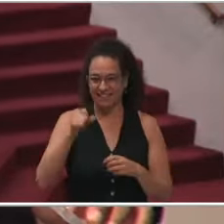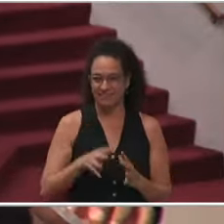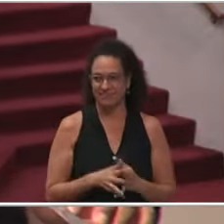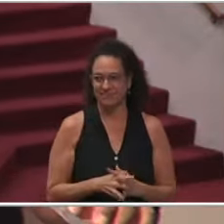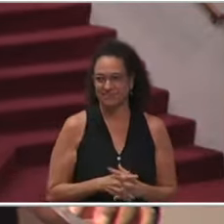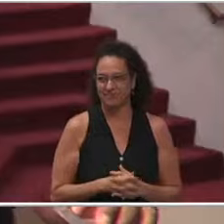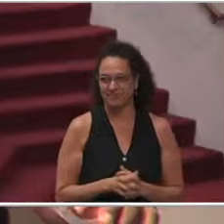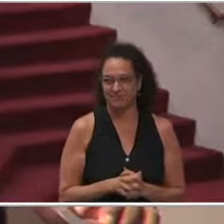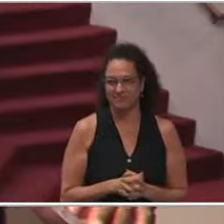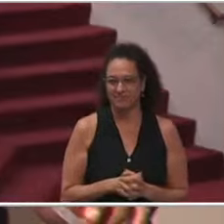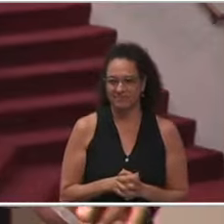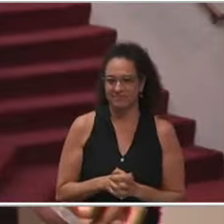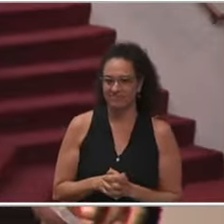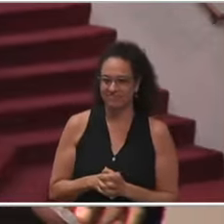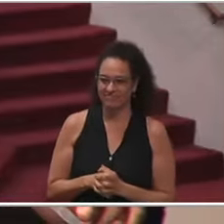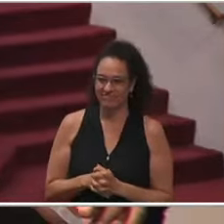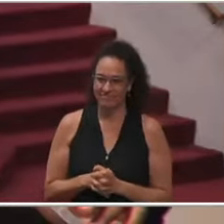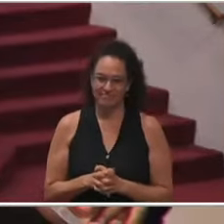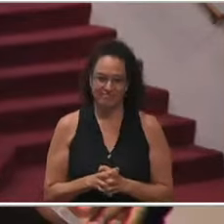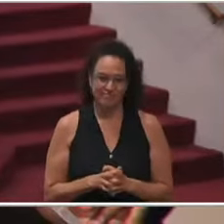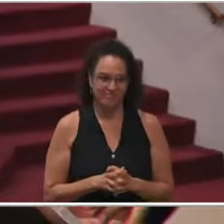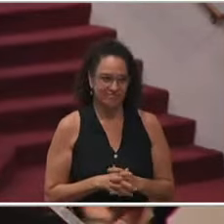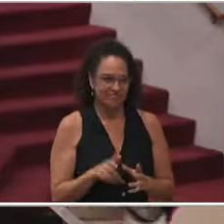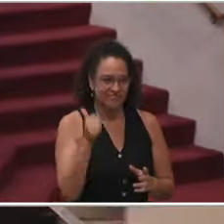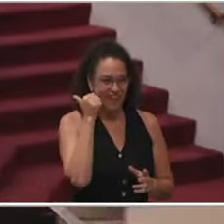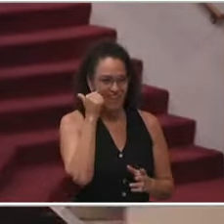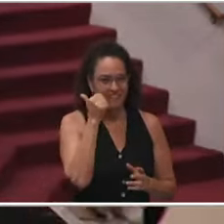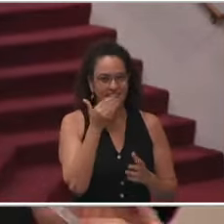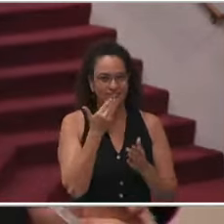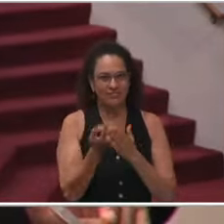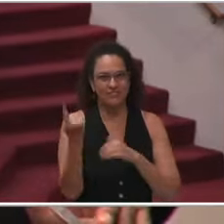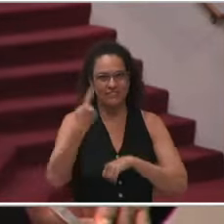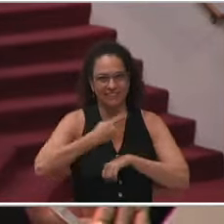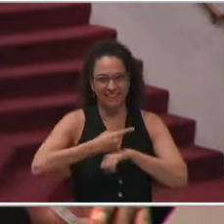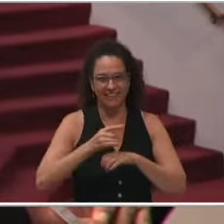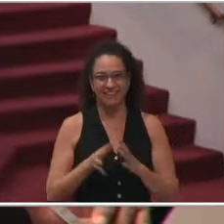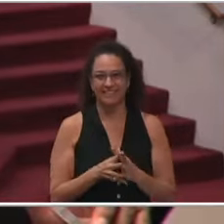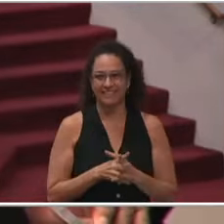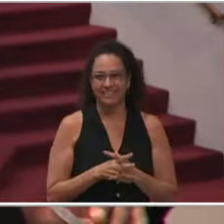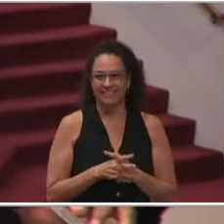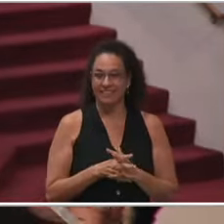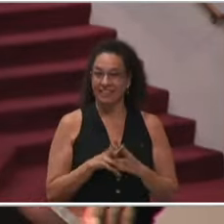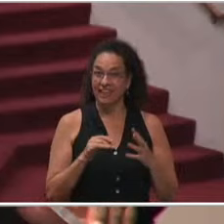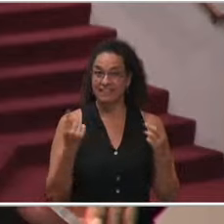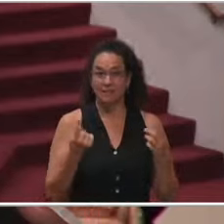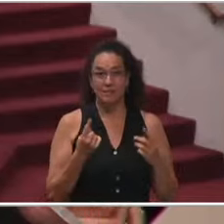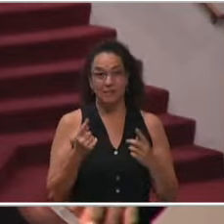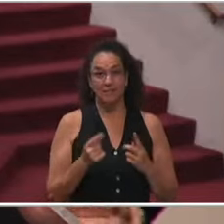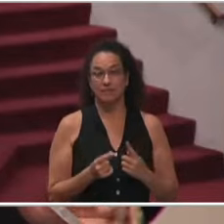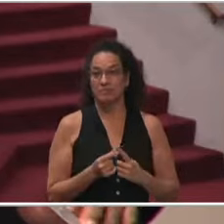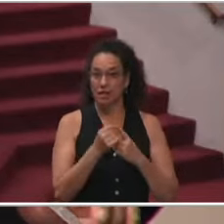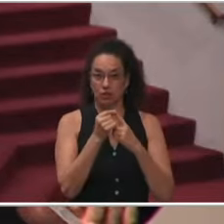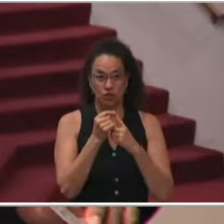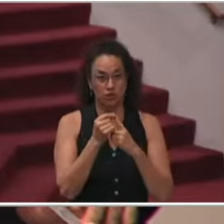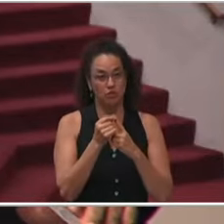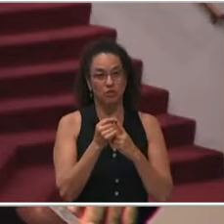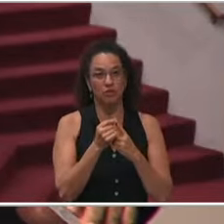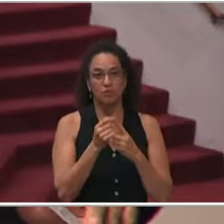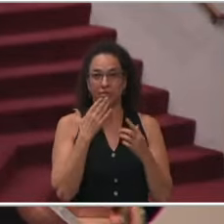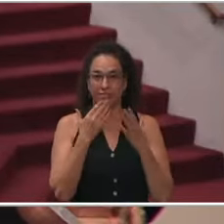Lord. Every day is a good day. This is something very special, and we're grateful for the Christian Education Ministry